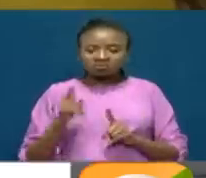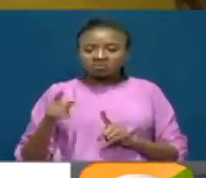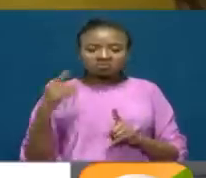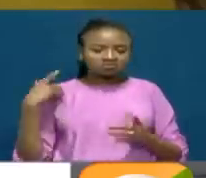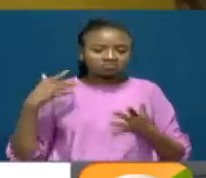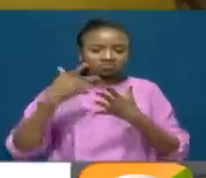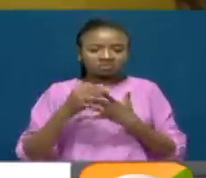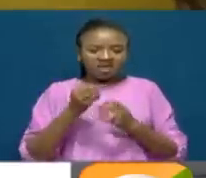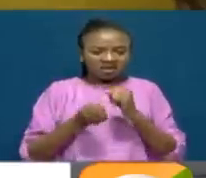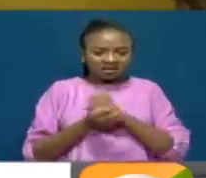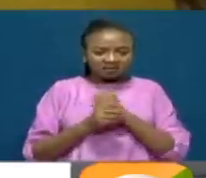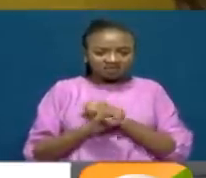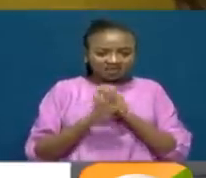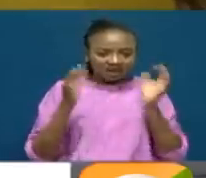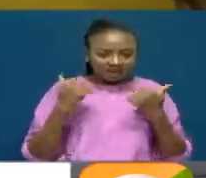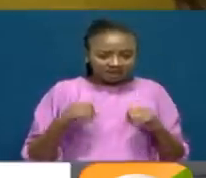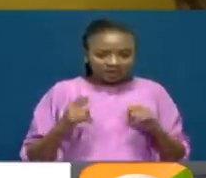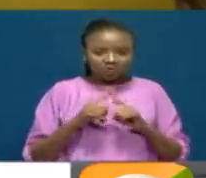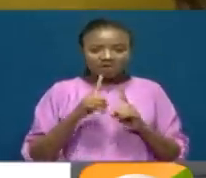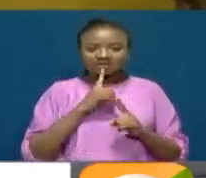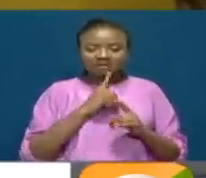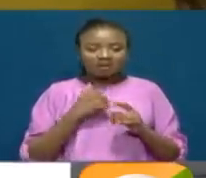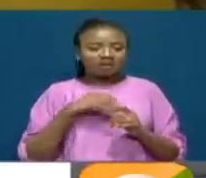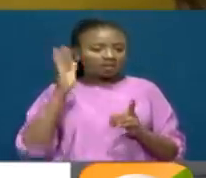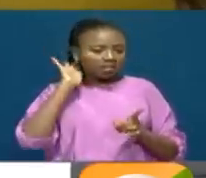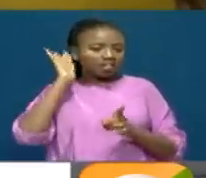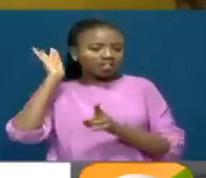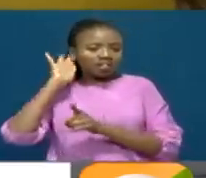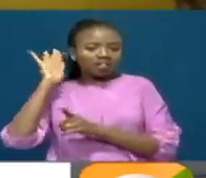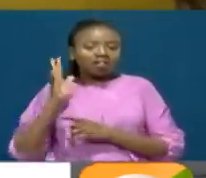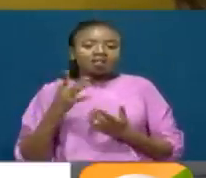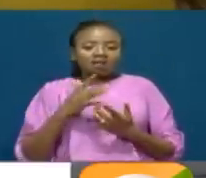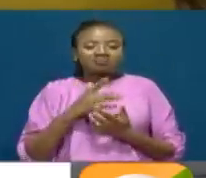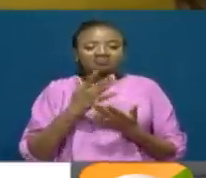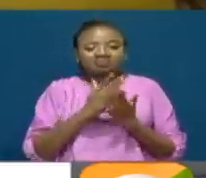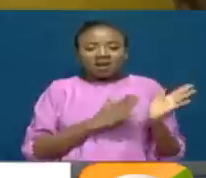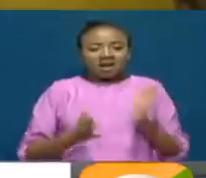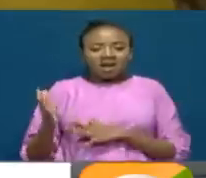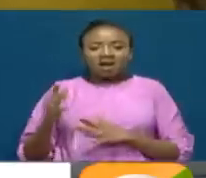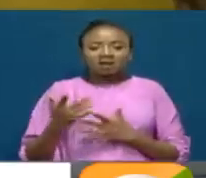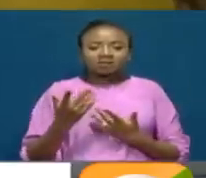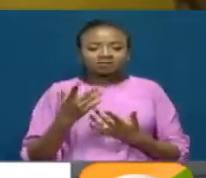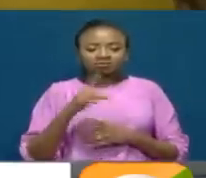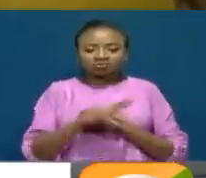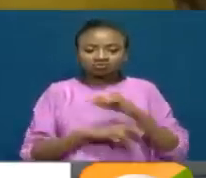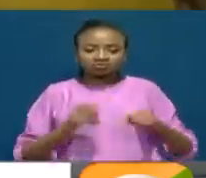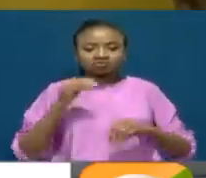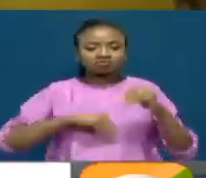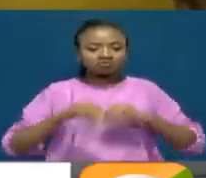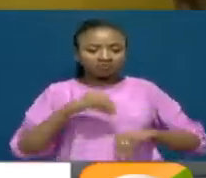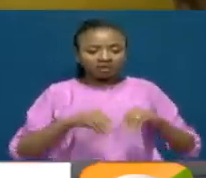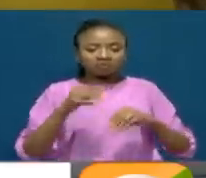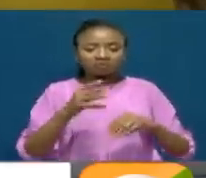proof or details, alleged a plot to rig the elections in favor of the Azimio La Umoja presidential flag